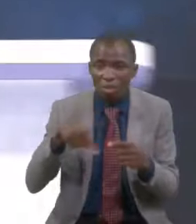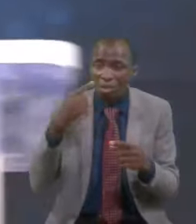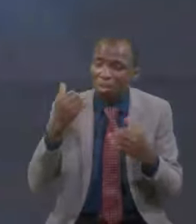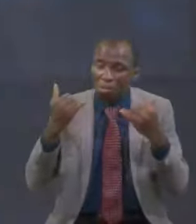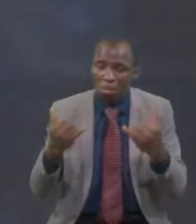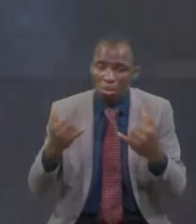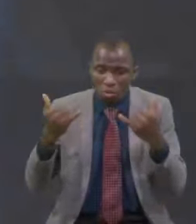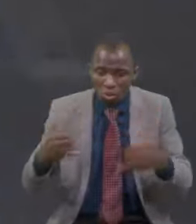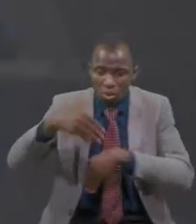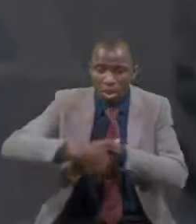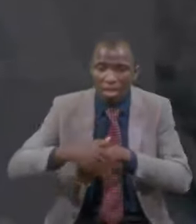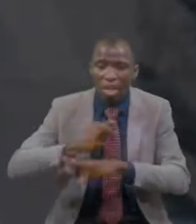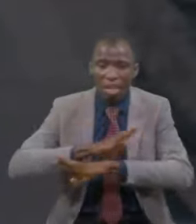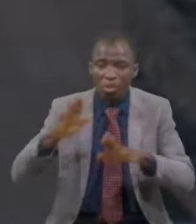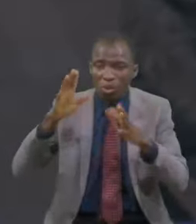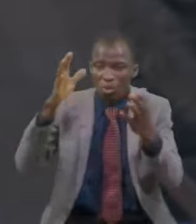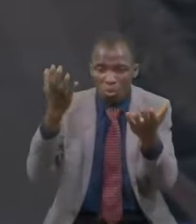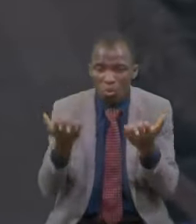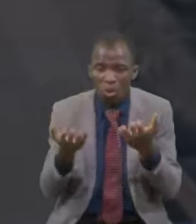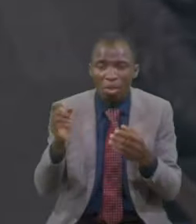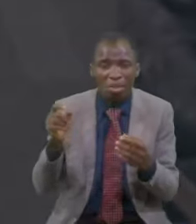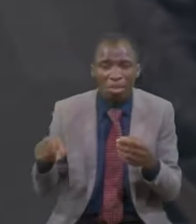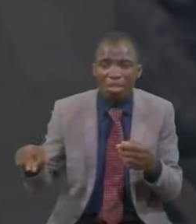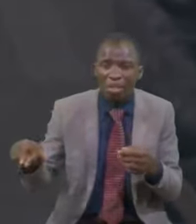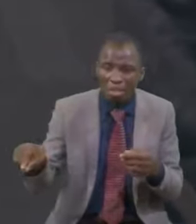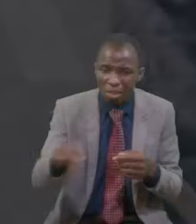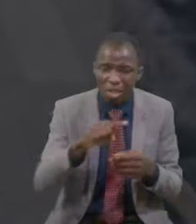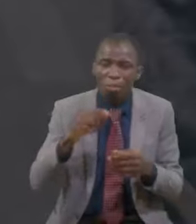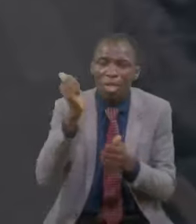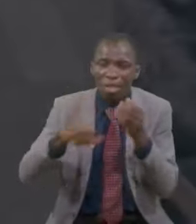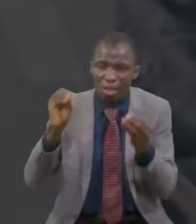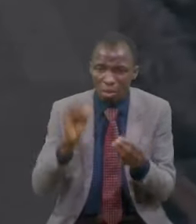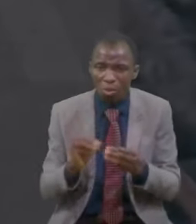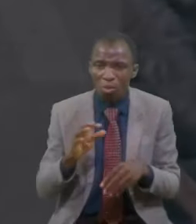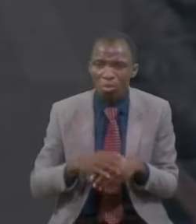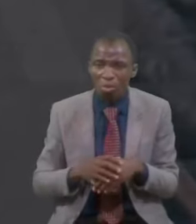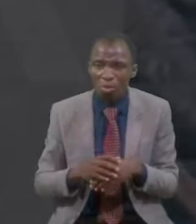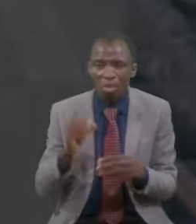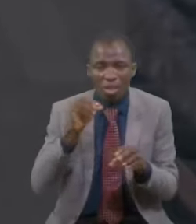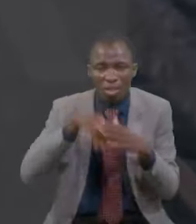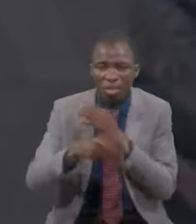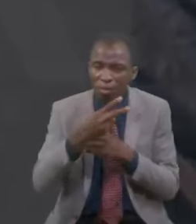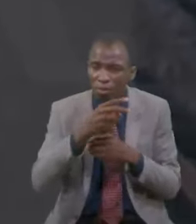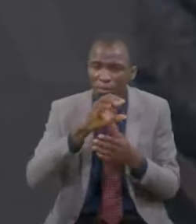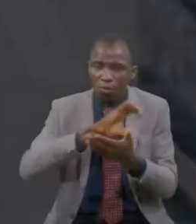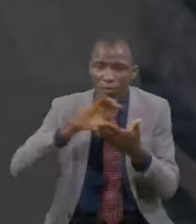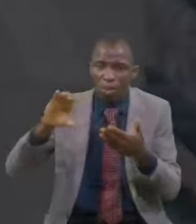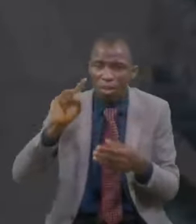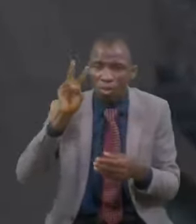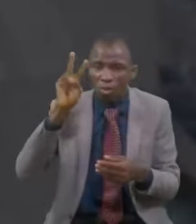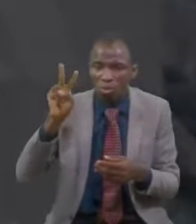don't need them anymore. I lay them aside. Look at verse 2. In verse 2, it says, as